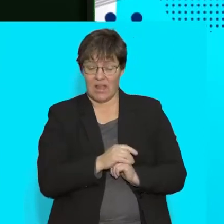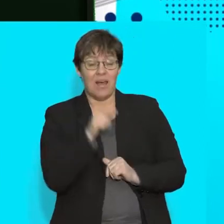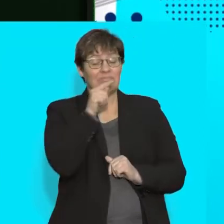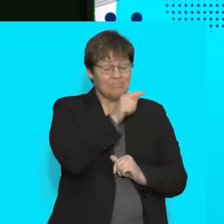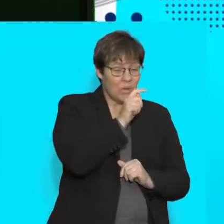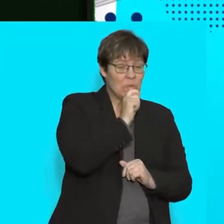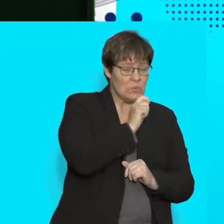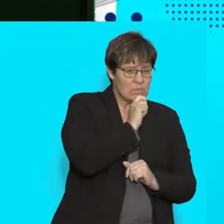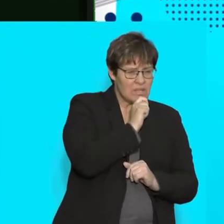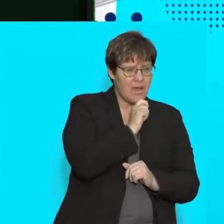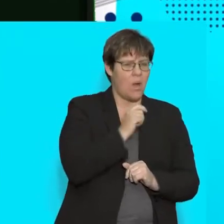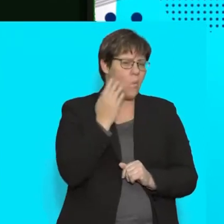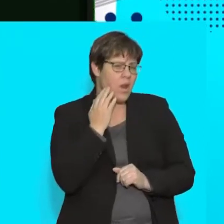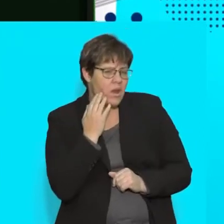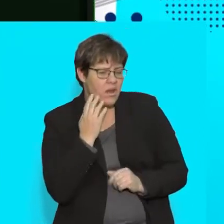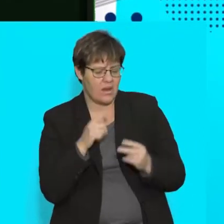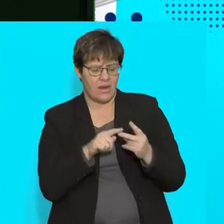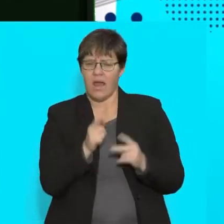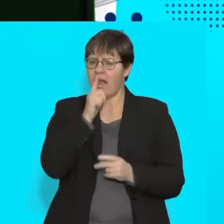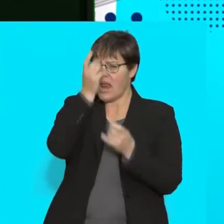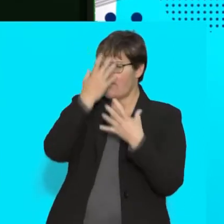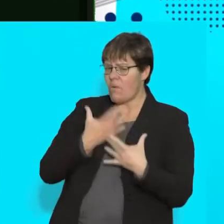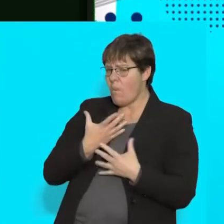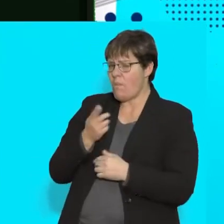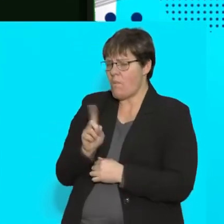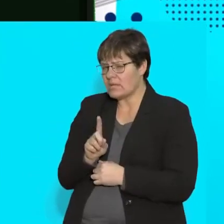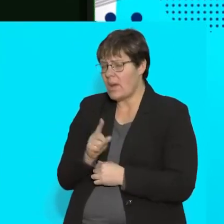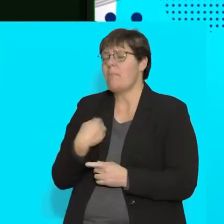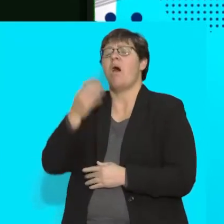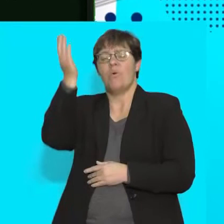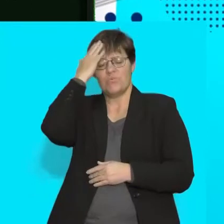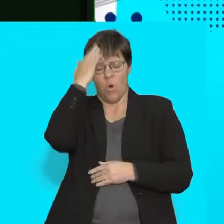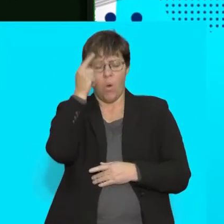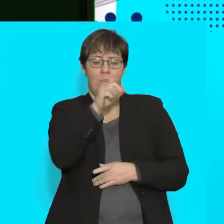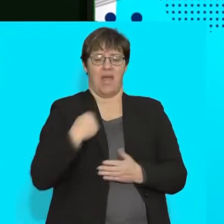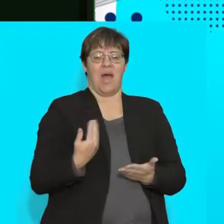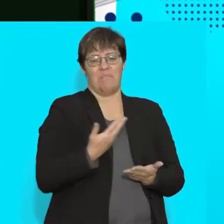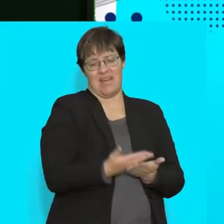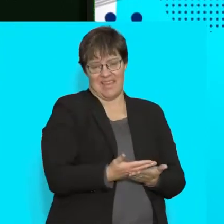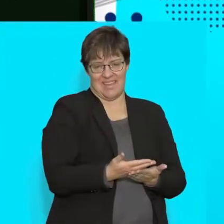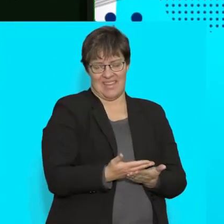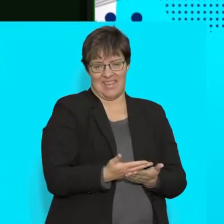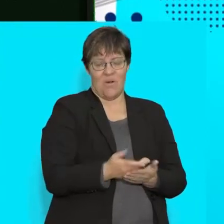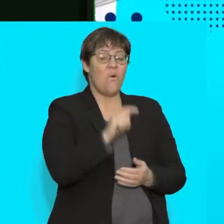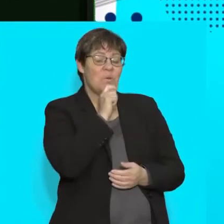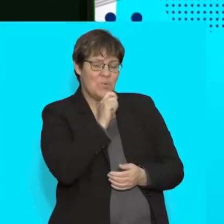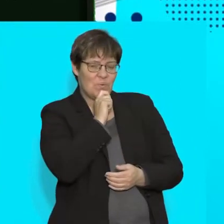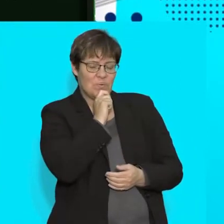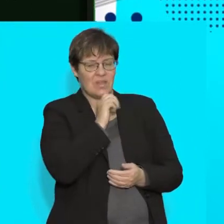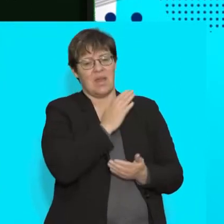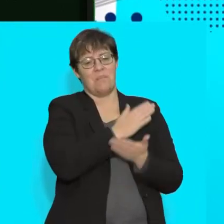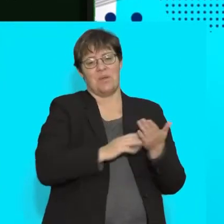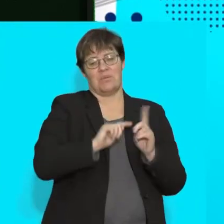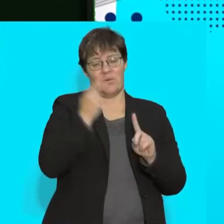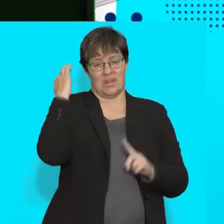then use it? What must they tell you so that you know that I need to apply or use the